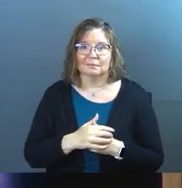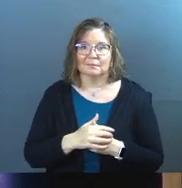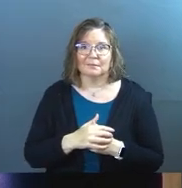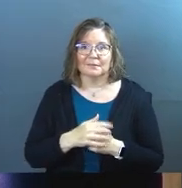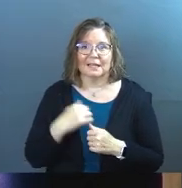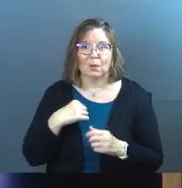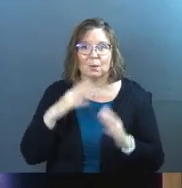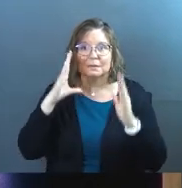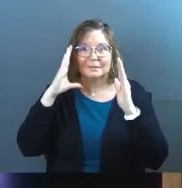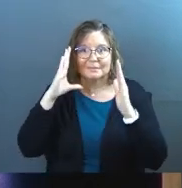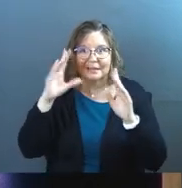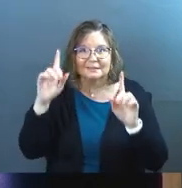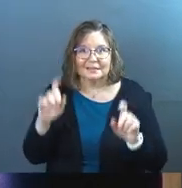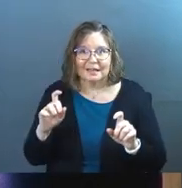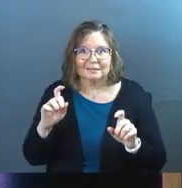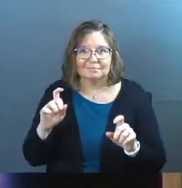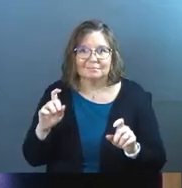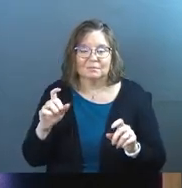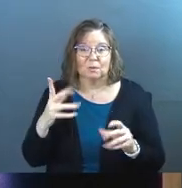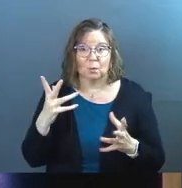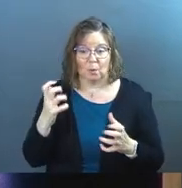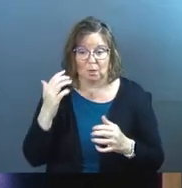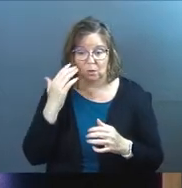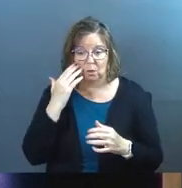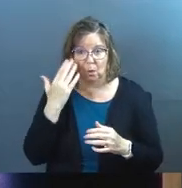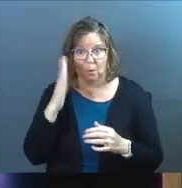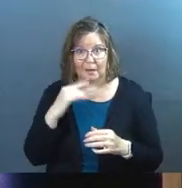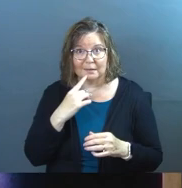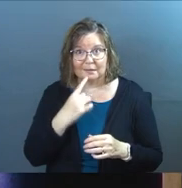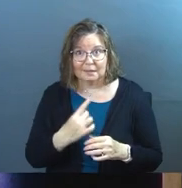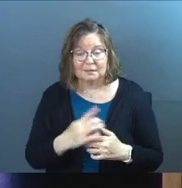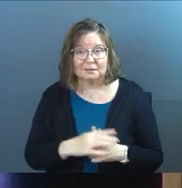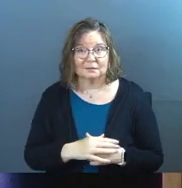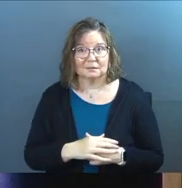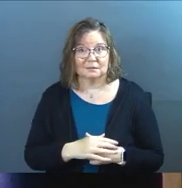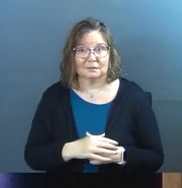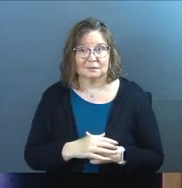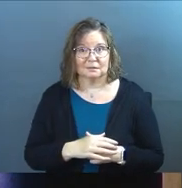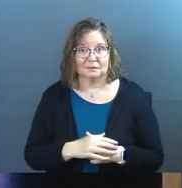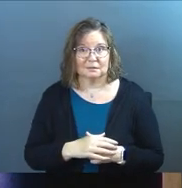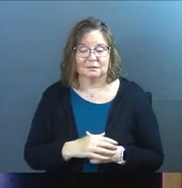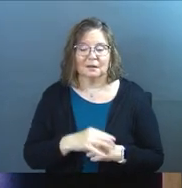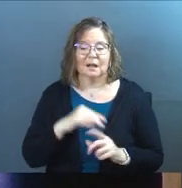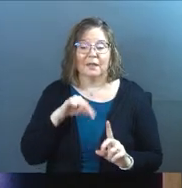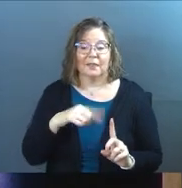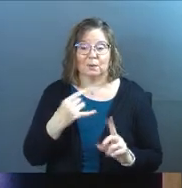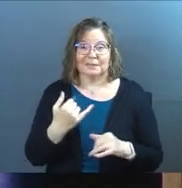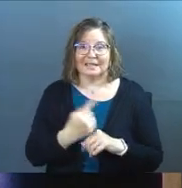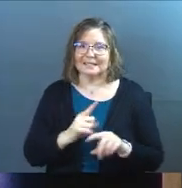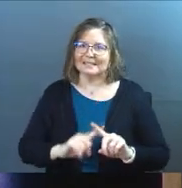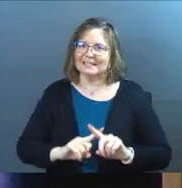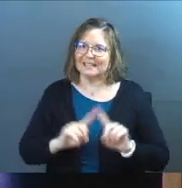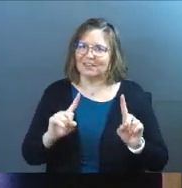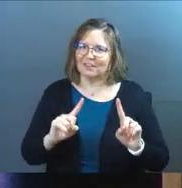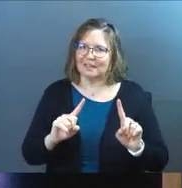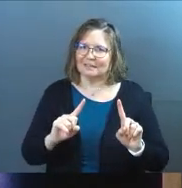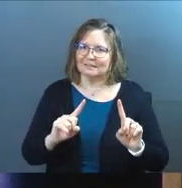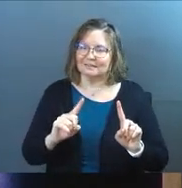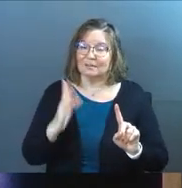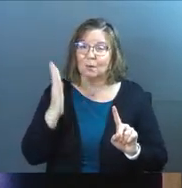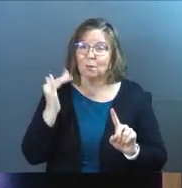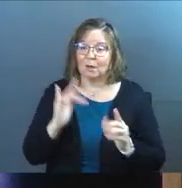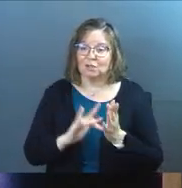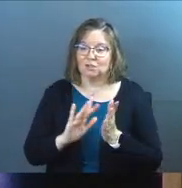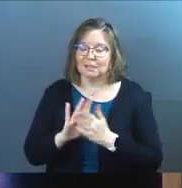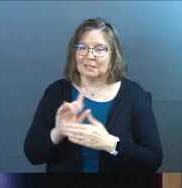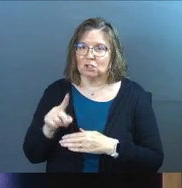hearing test. Do we want to know what God says? This one today is different because